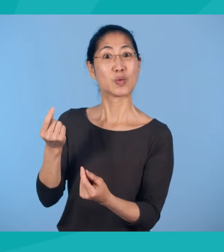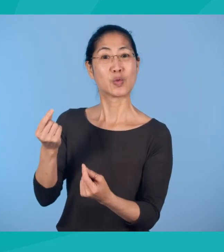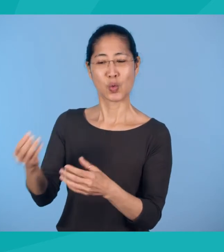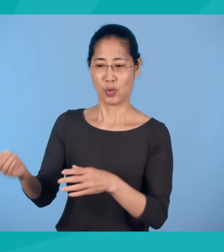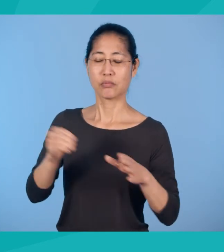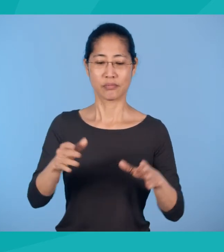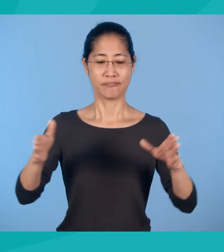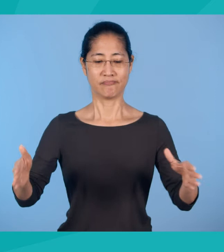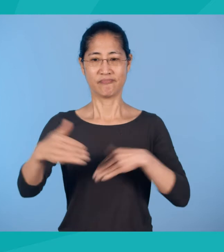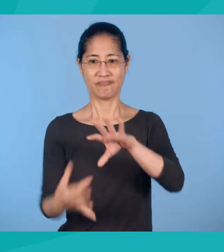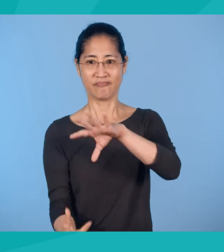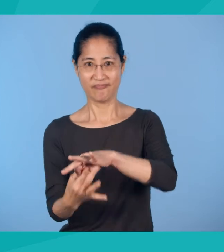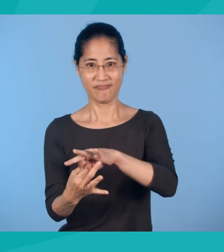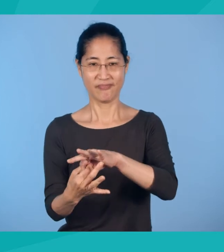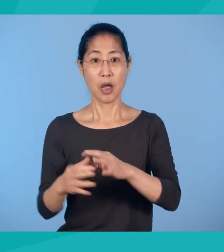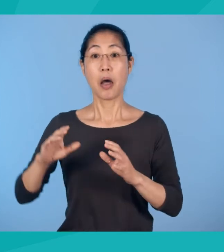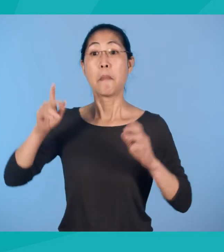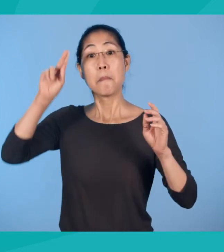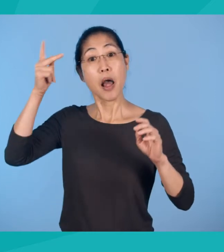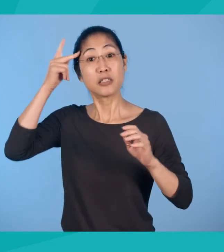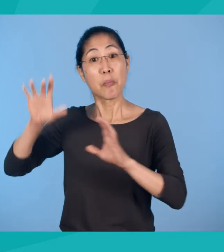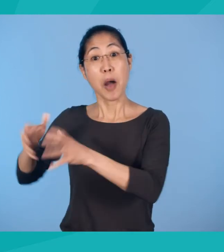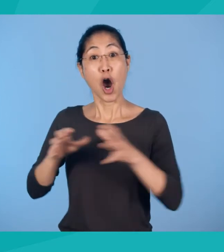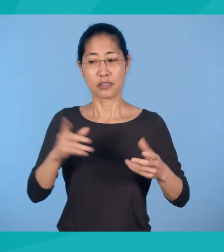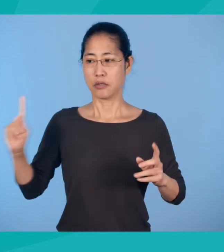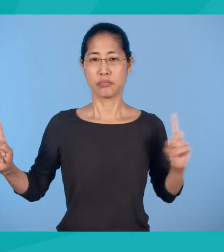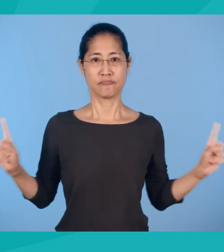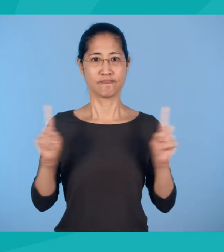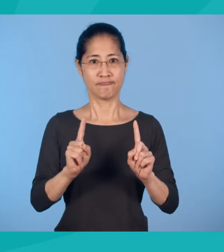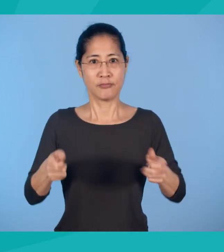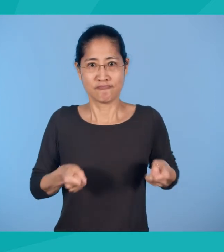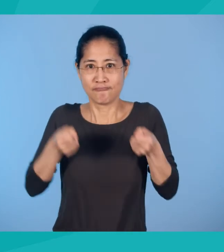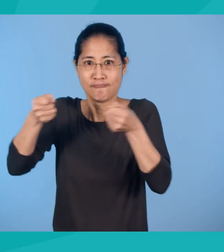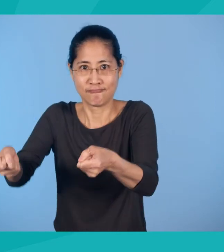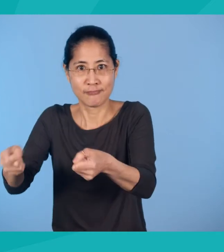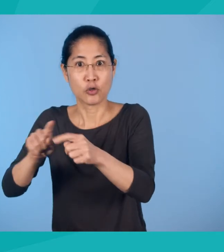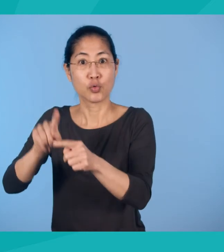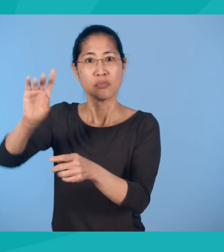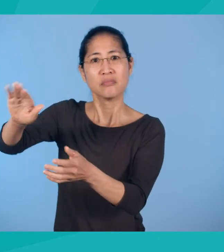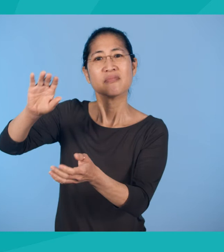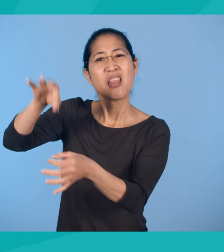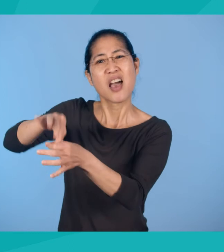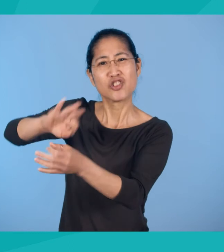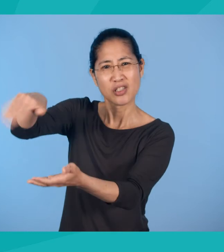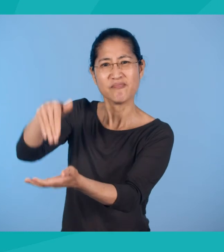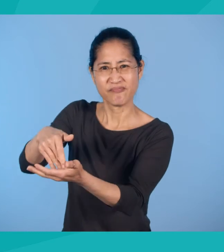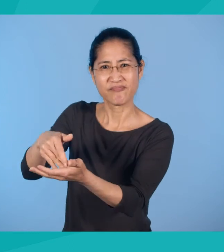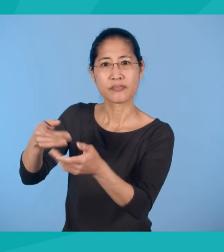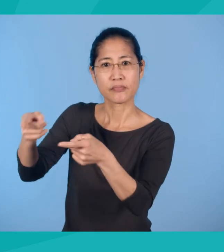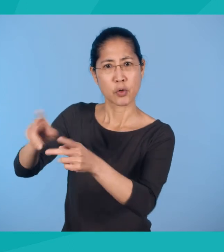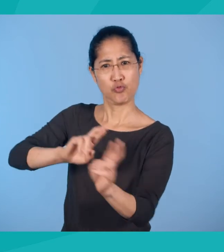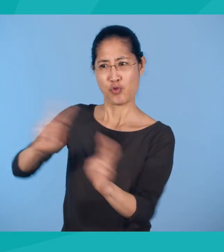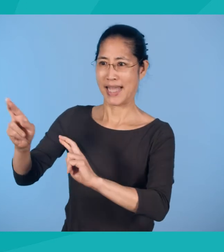tabulation machine at the voting location, the voter deposits their voted ballot into a secured ballot bin, which is sent back to Election Central by election